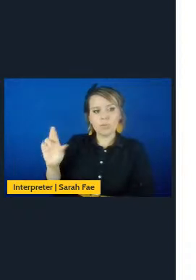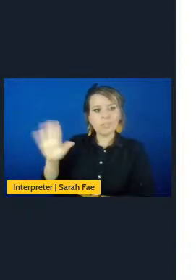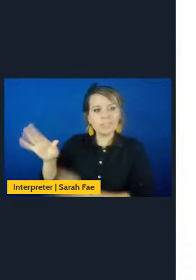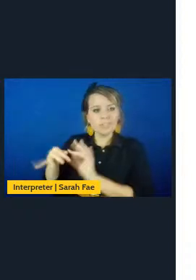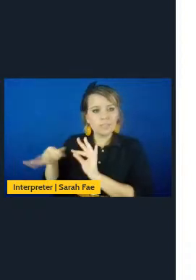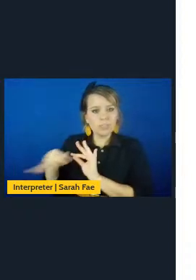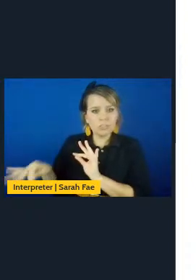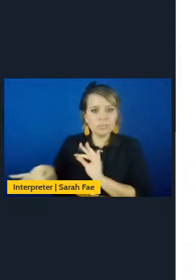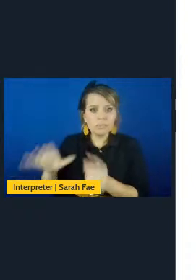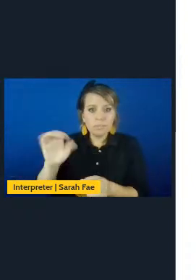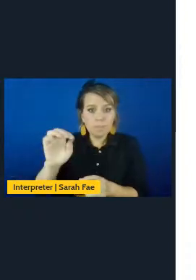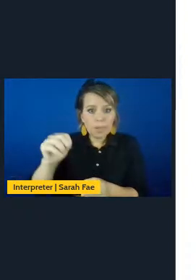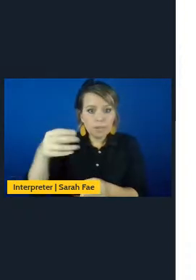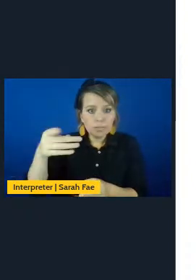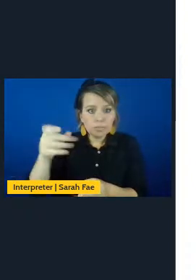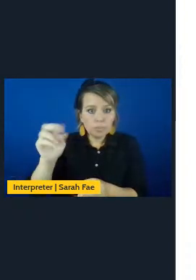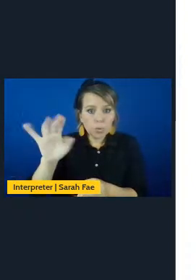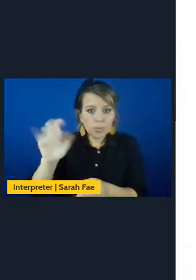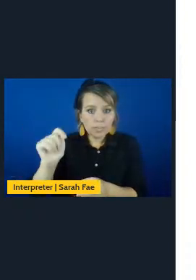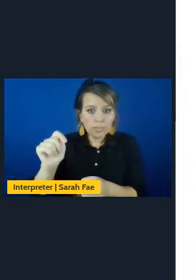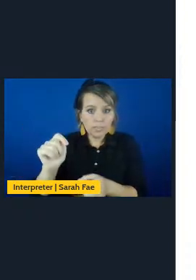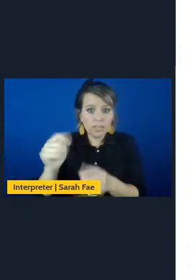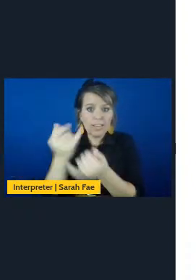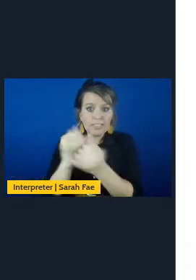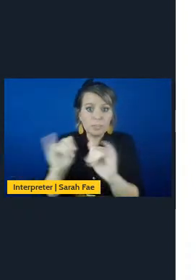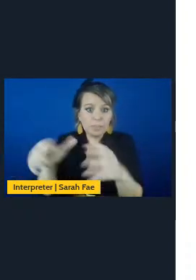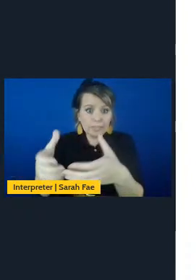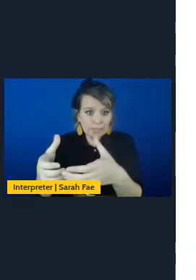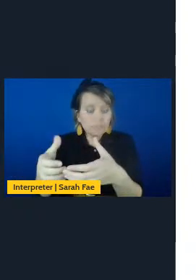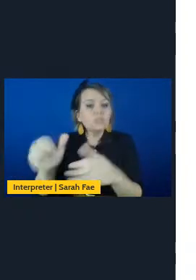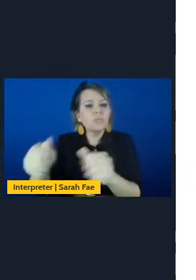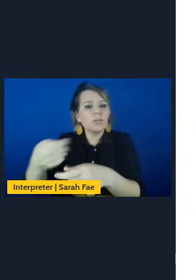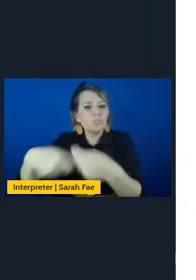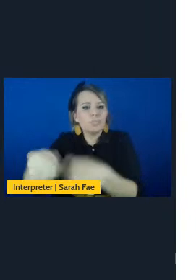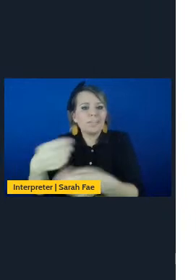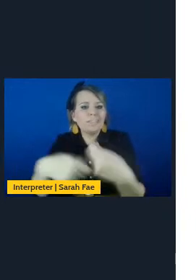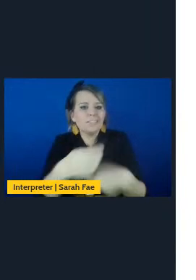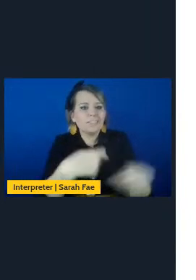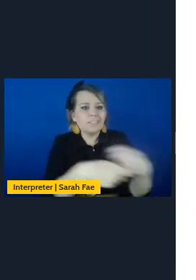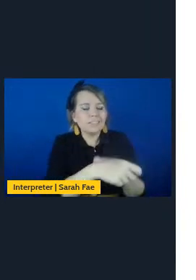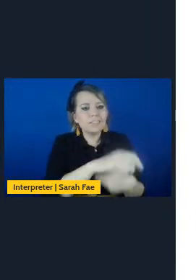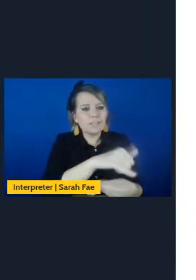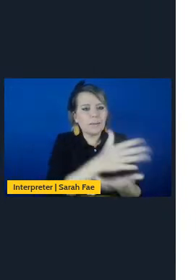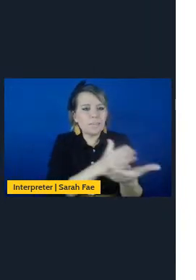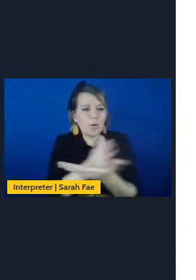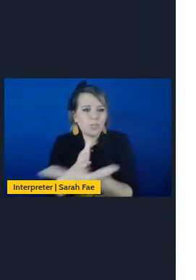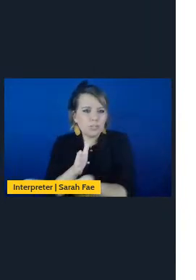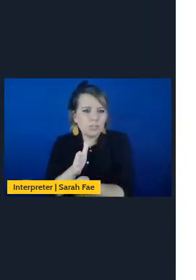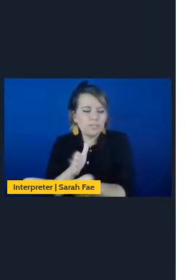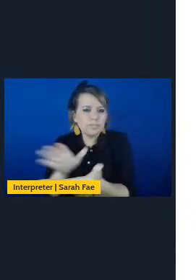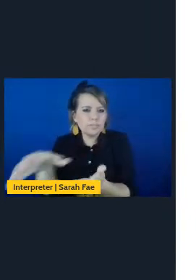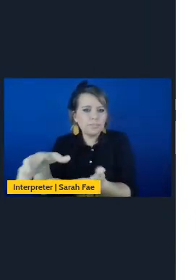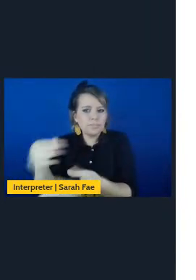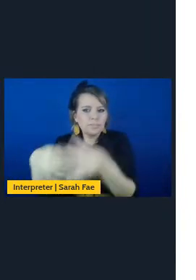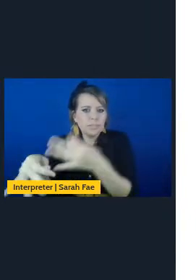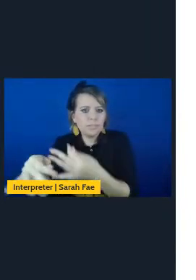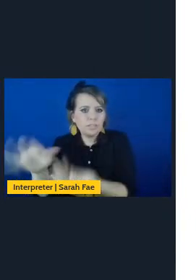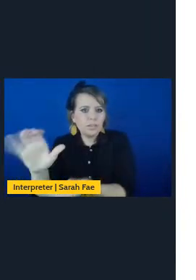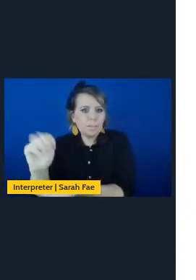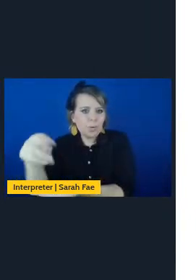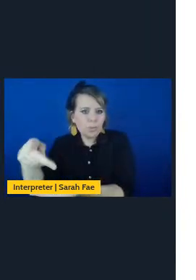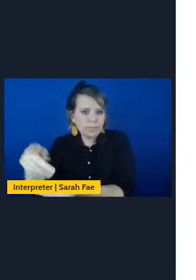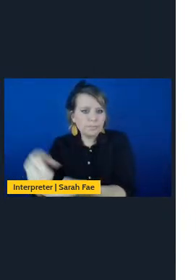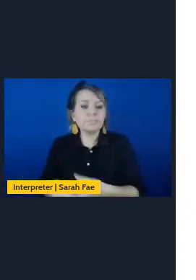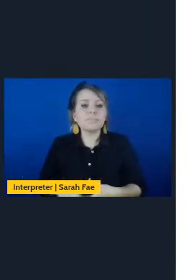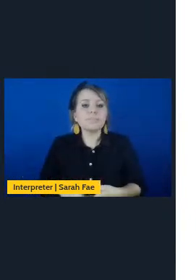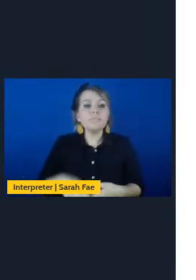and upgradable. And to me, that's really important for the mindset that I would like us to have in this session. So first one is